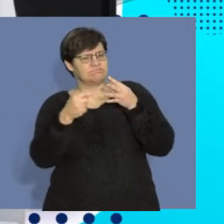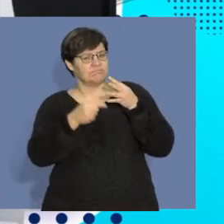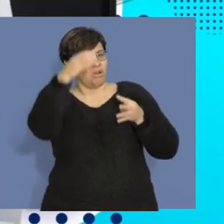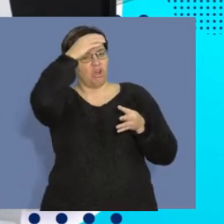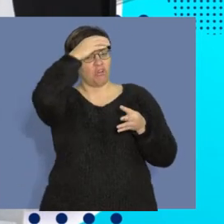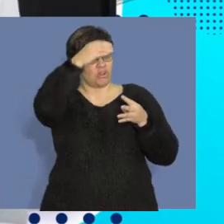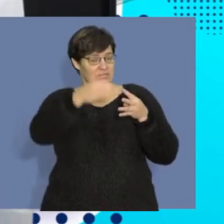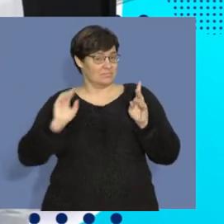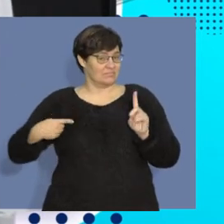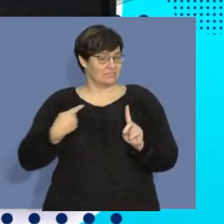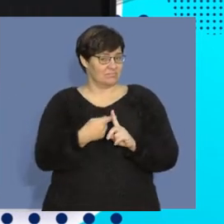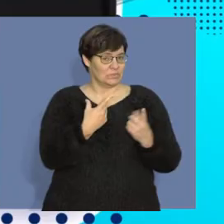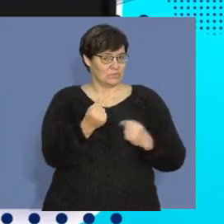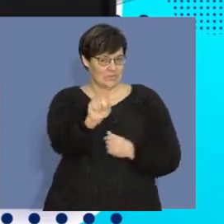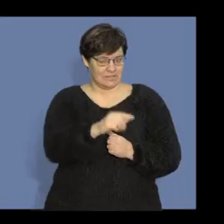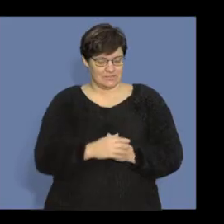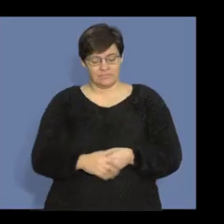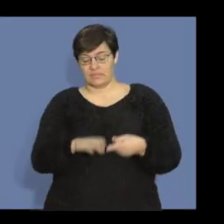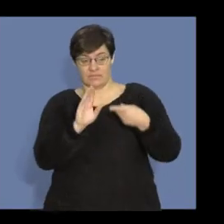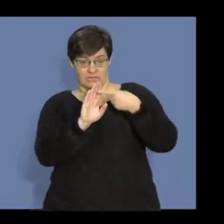have discussed so far. Firstly,